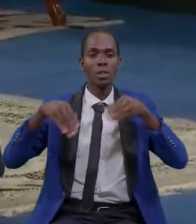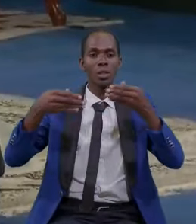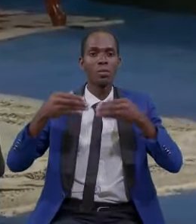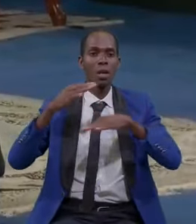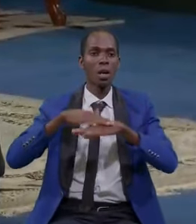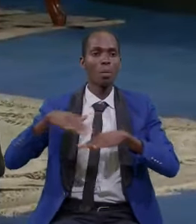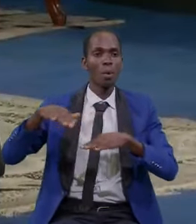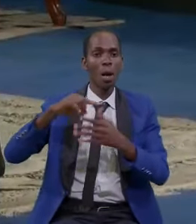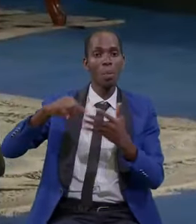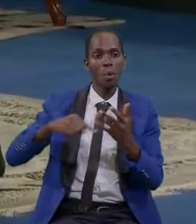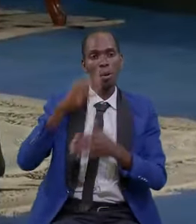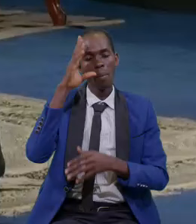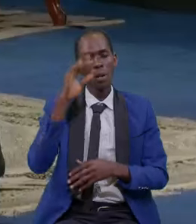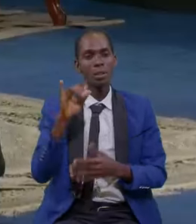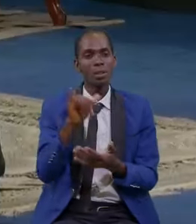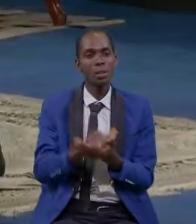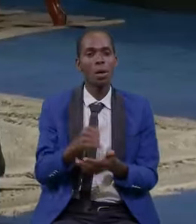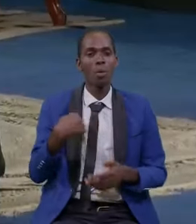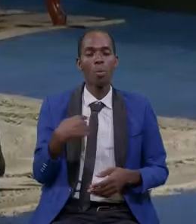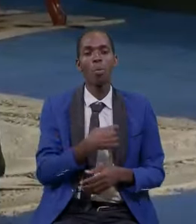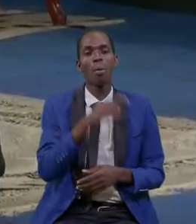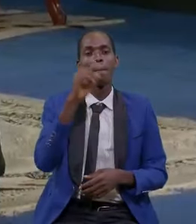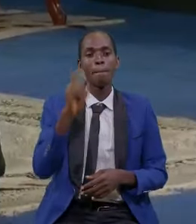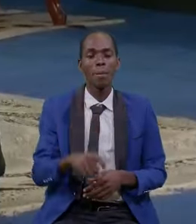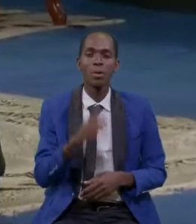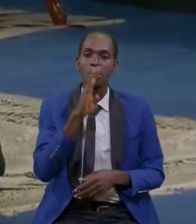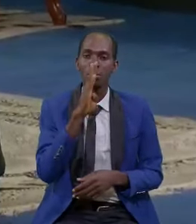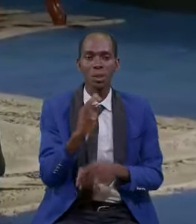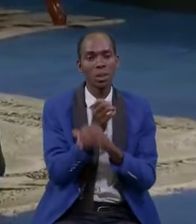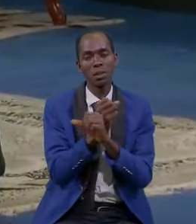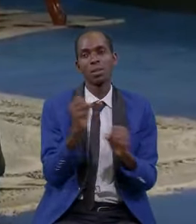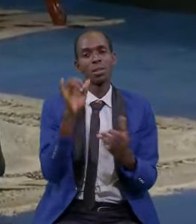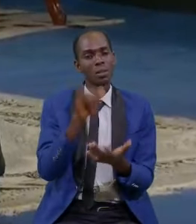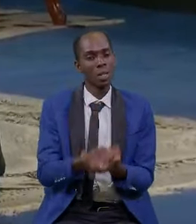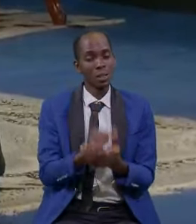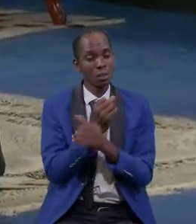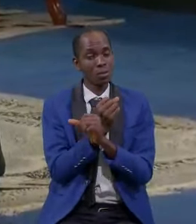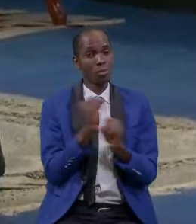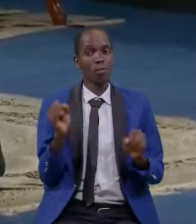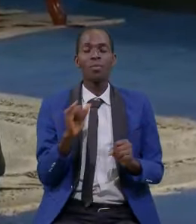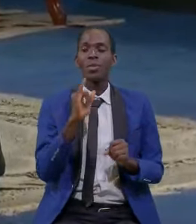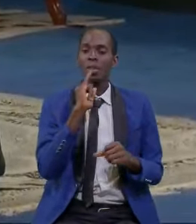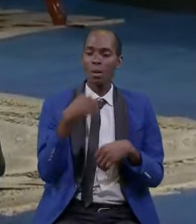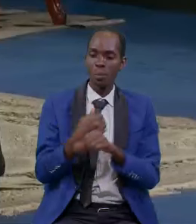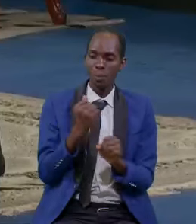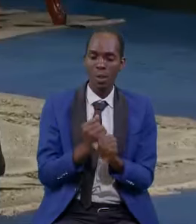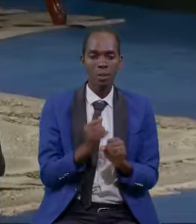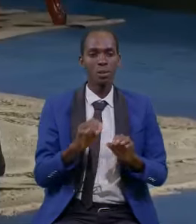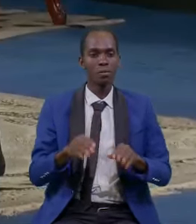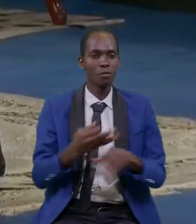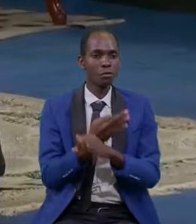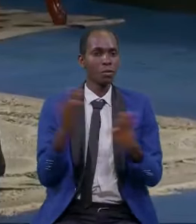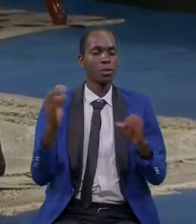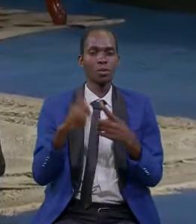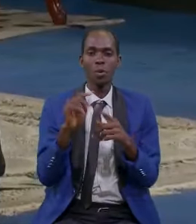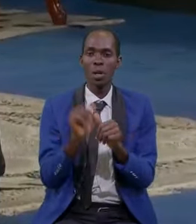whereby we must be saved. Now salvation is made available to everyone. Everyone that will call on